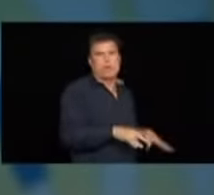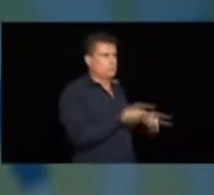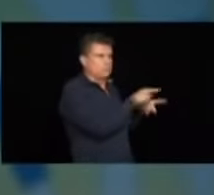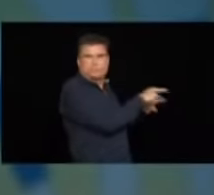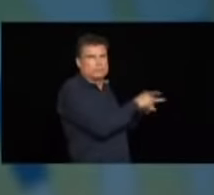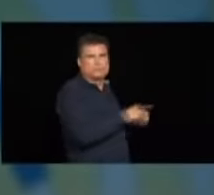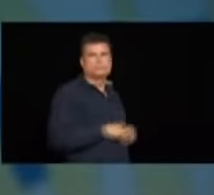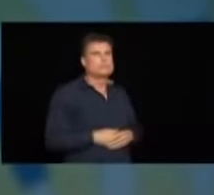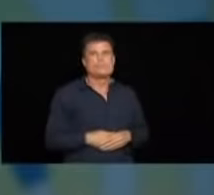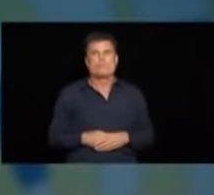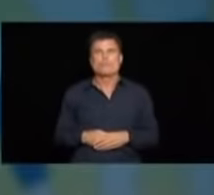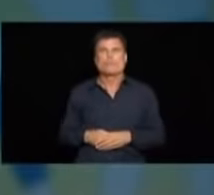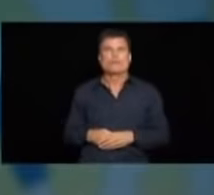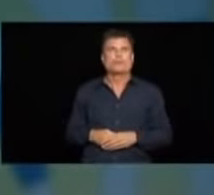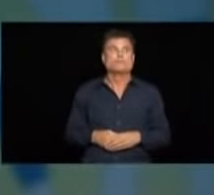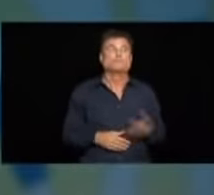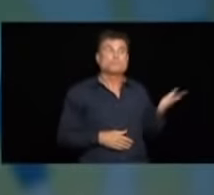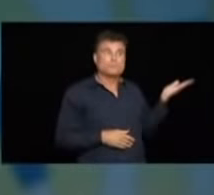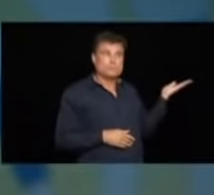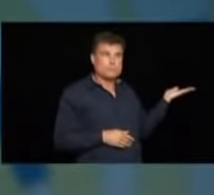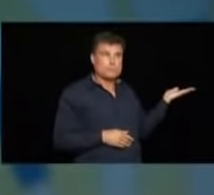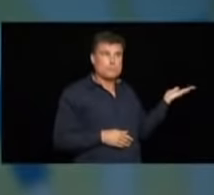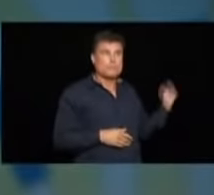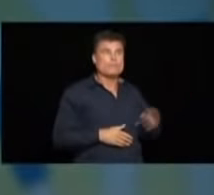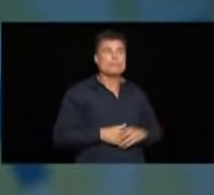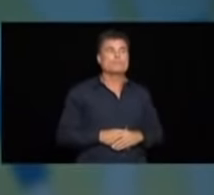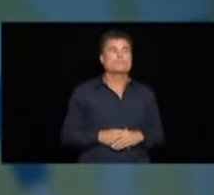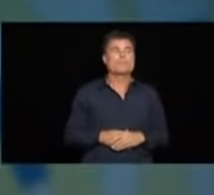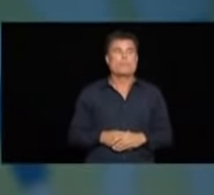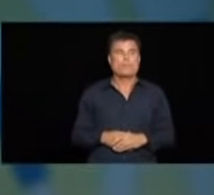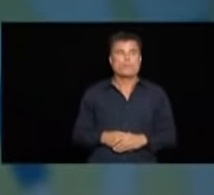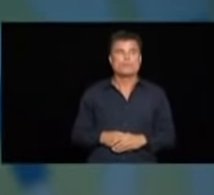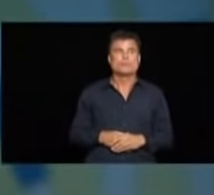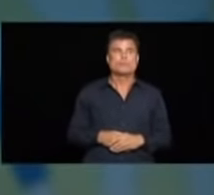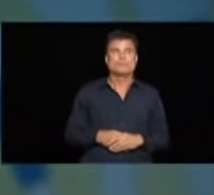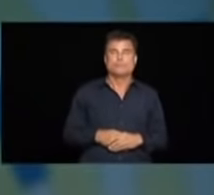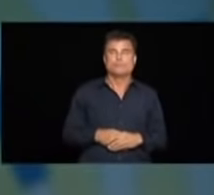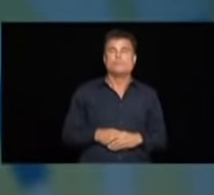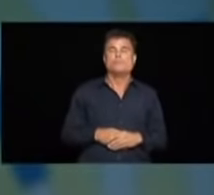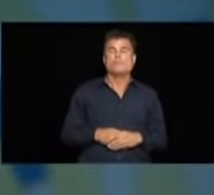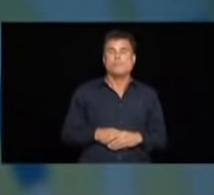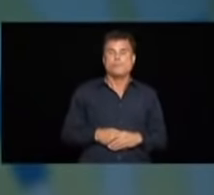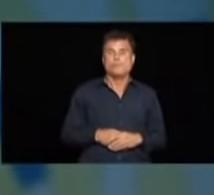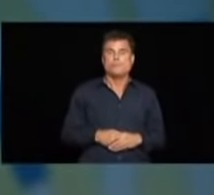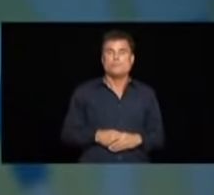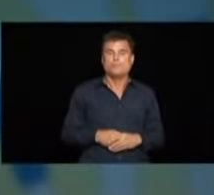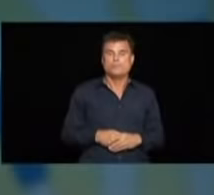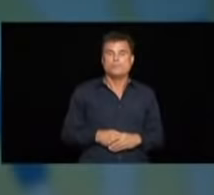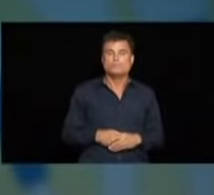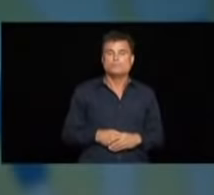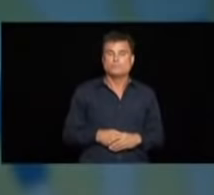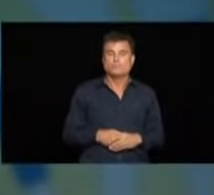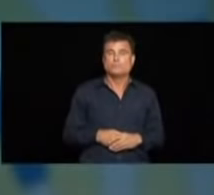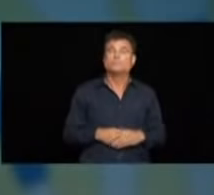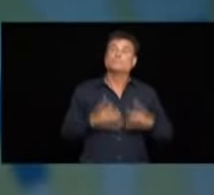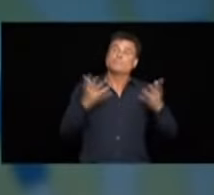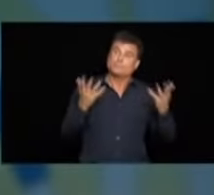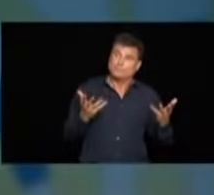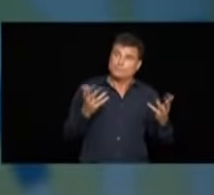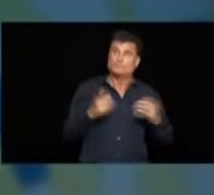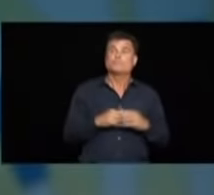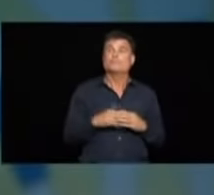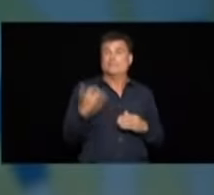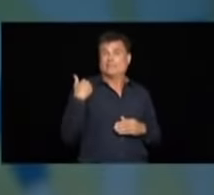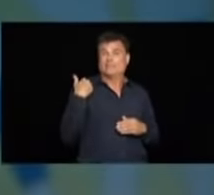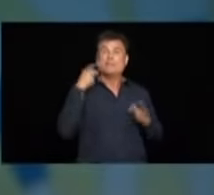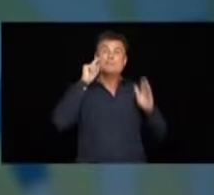Just a summary of this, our model does show that there's a lot of variation. Part of that instability that